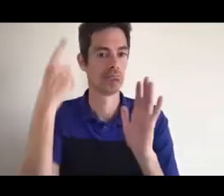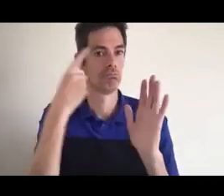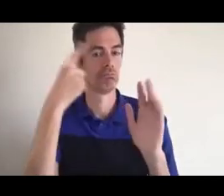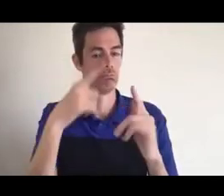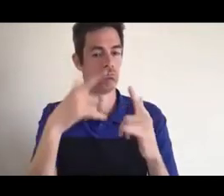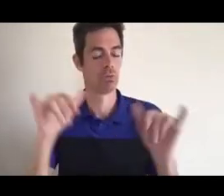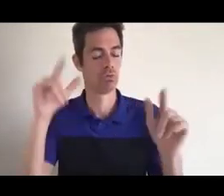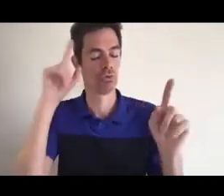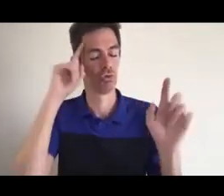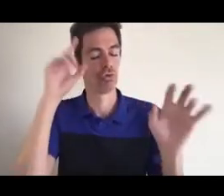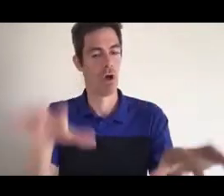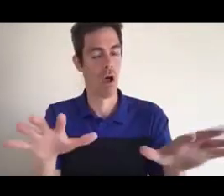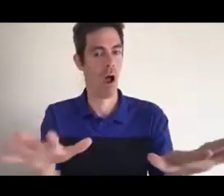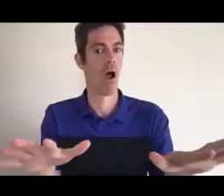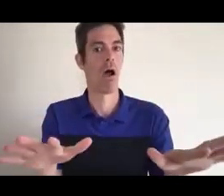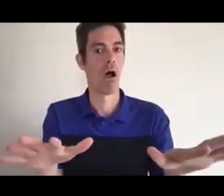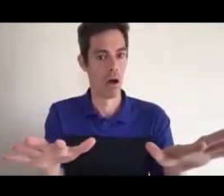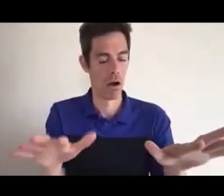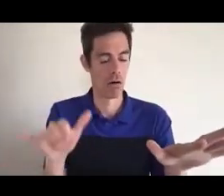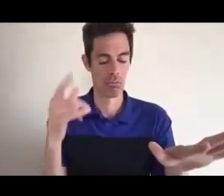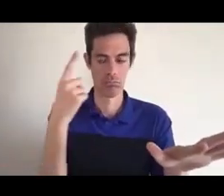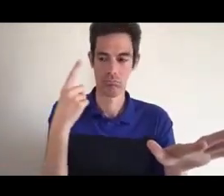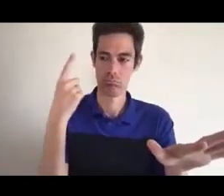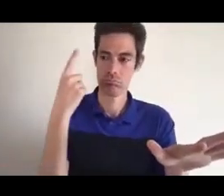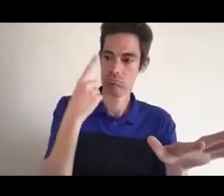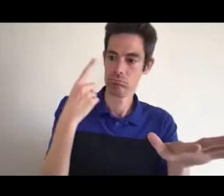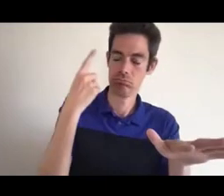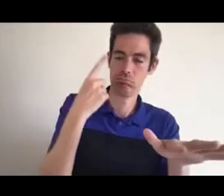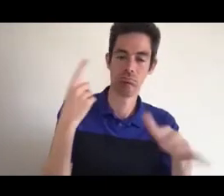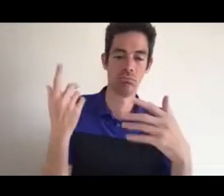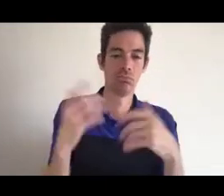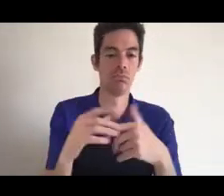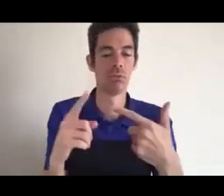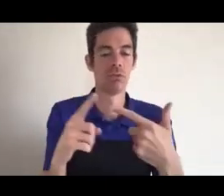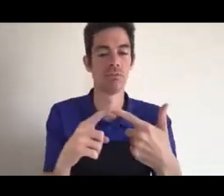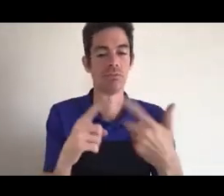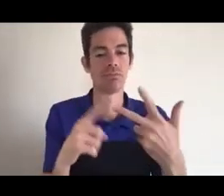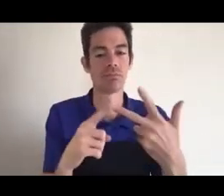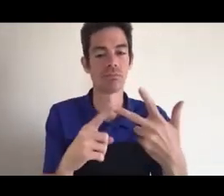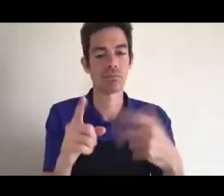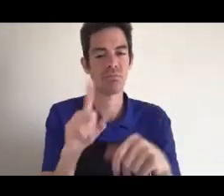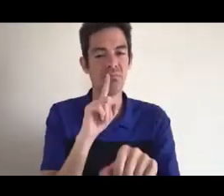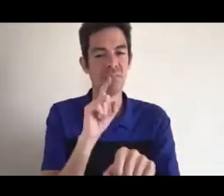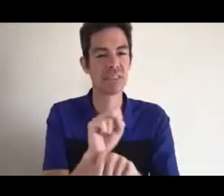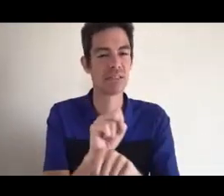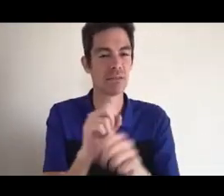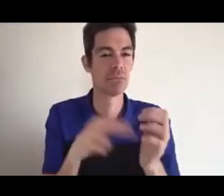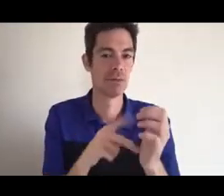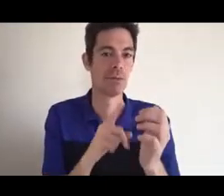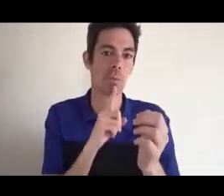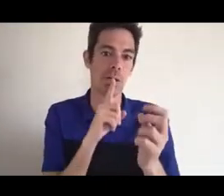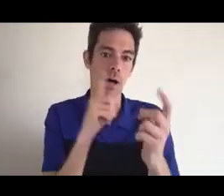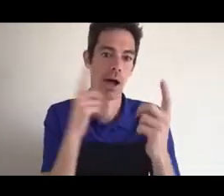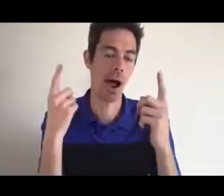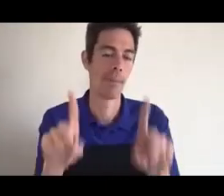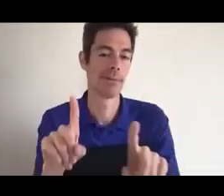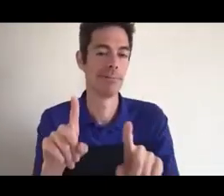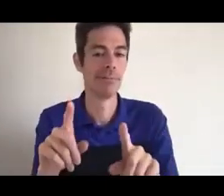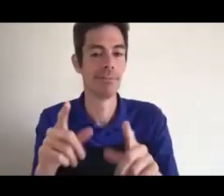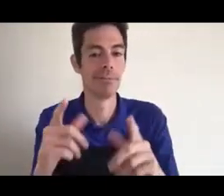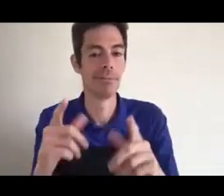simple awful flick of the, just the simple flick instead of from the head. So it's like a wonder and